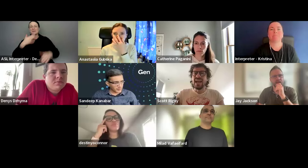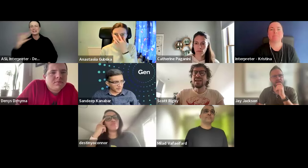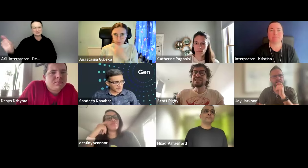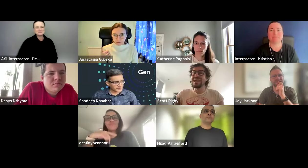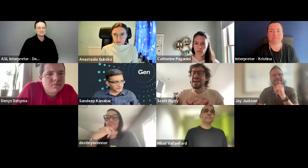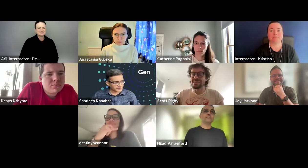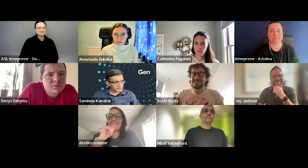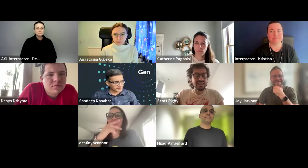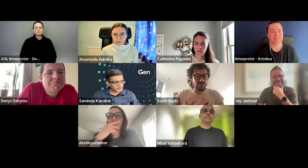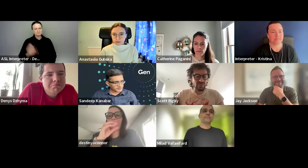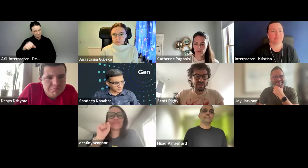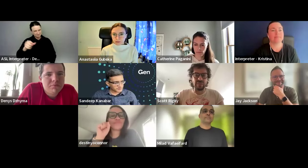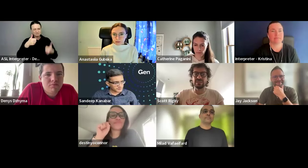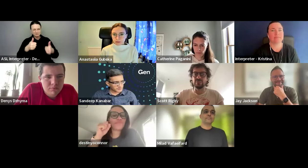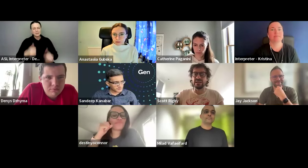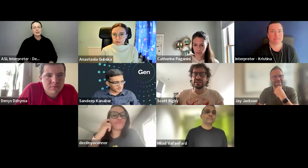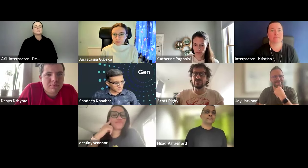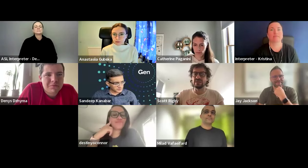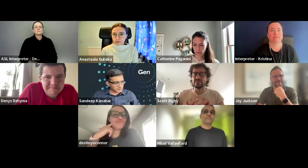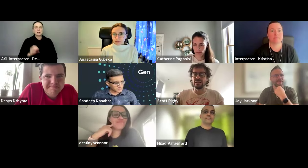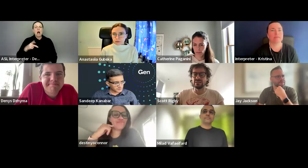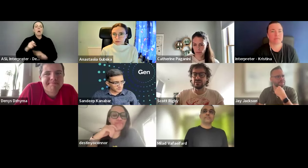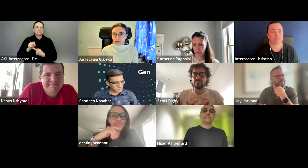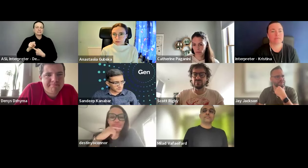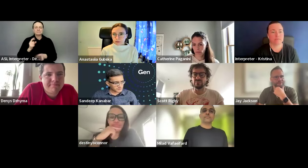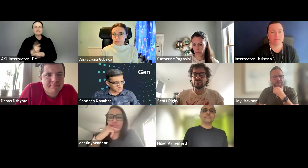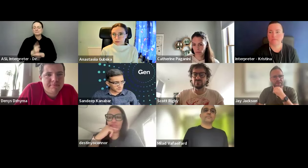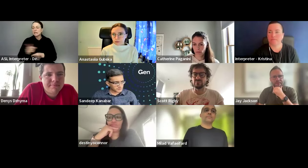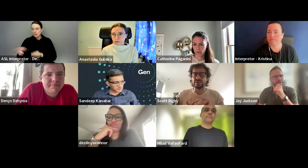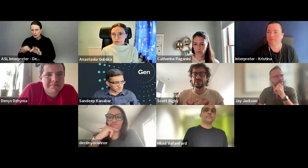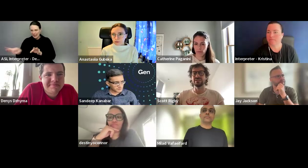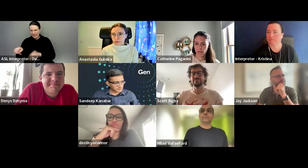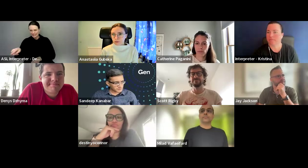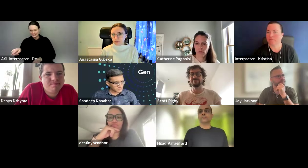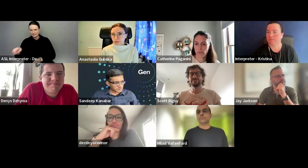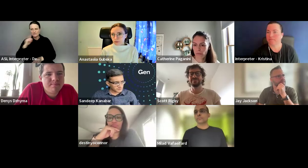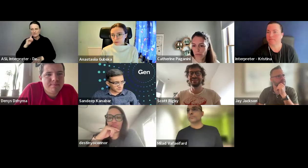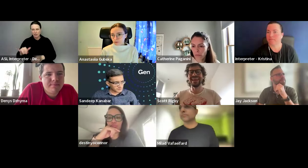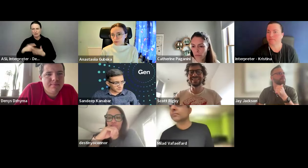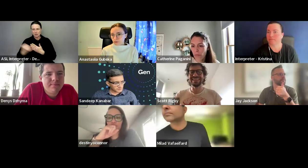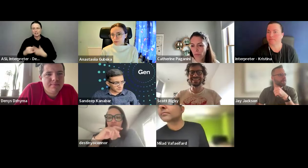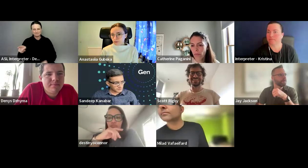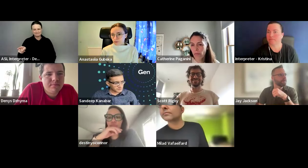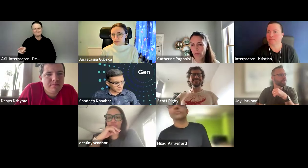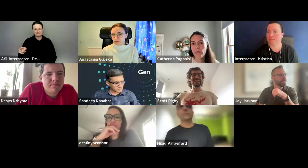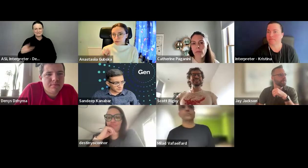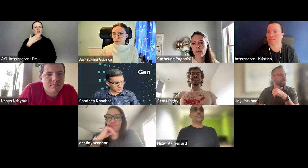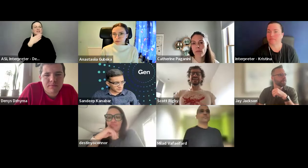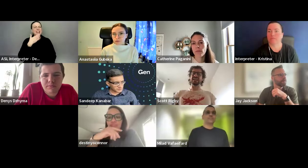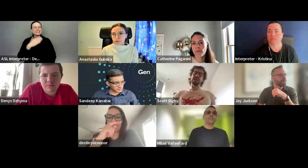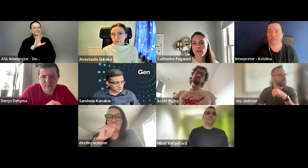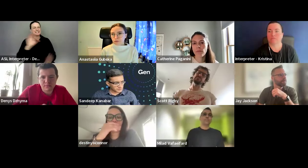was clear. Thank you. Yes, thank you. Absolutely. And here is the link to that project. Yeah, thanks,